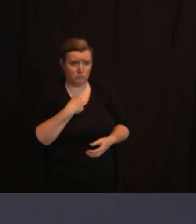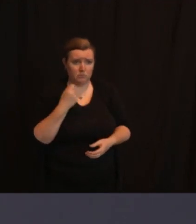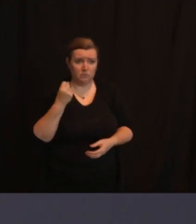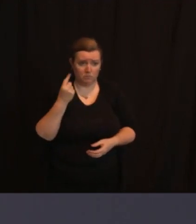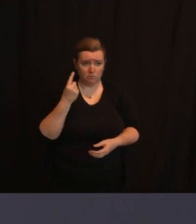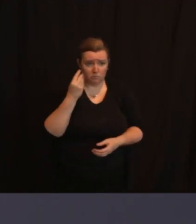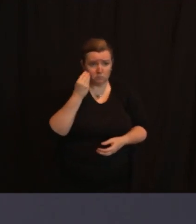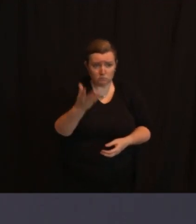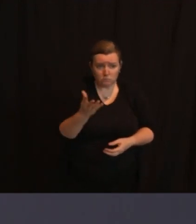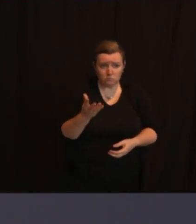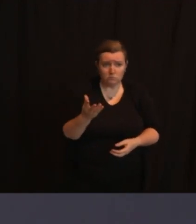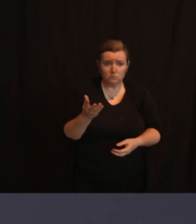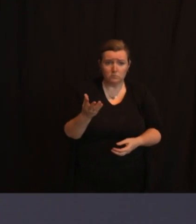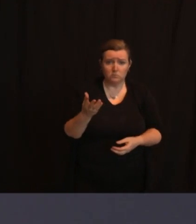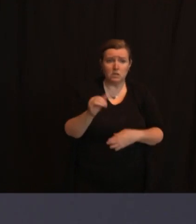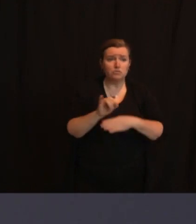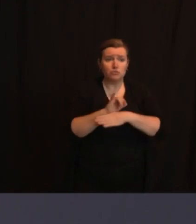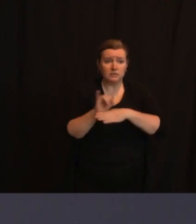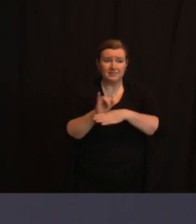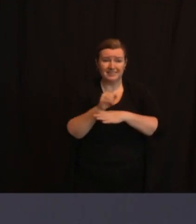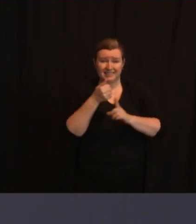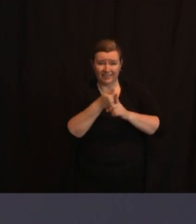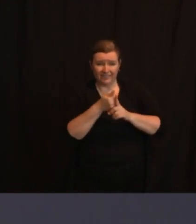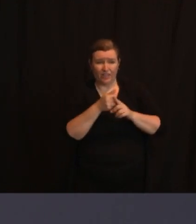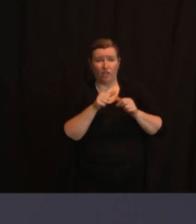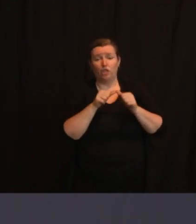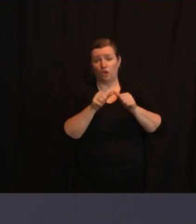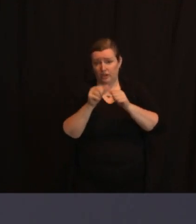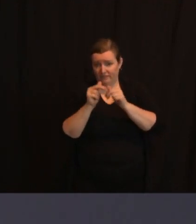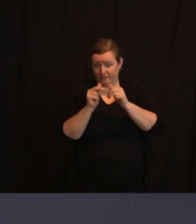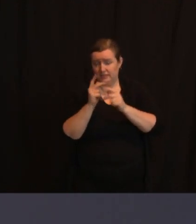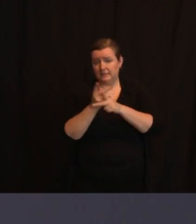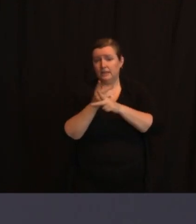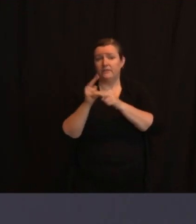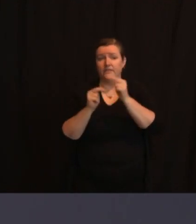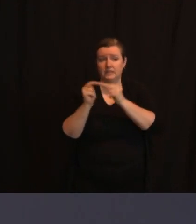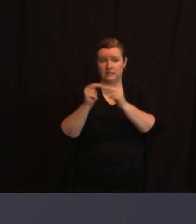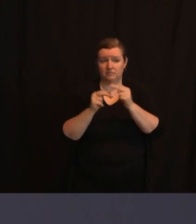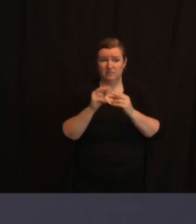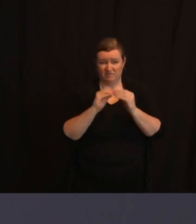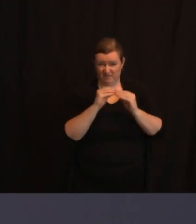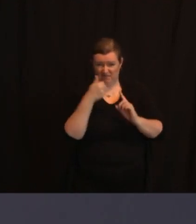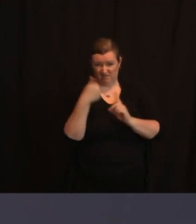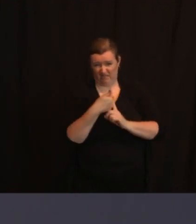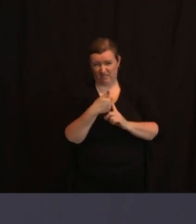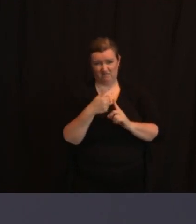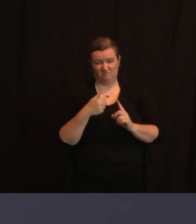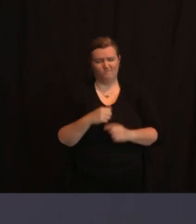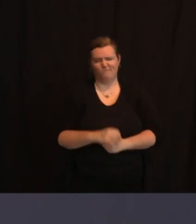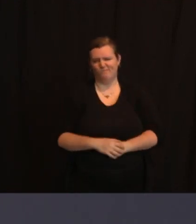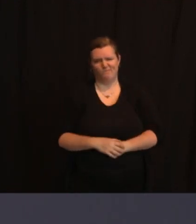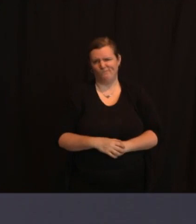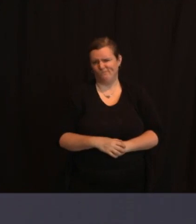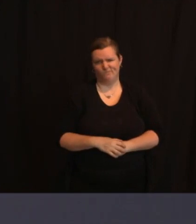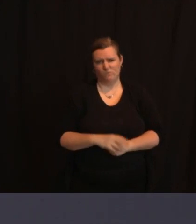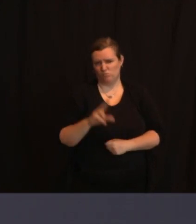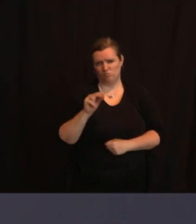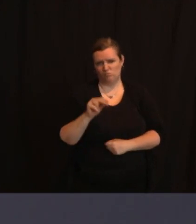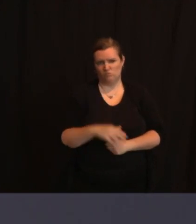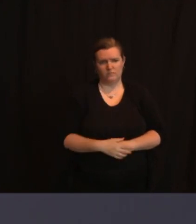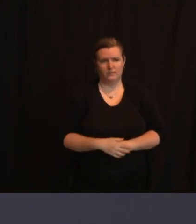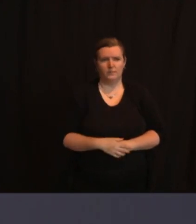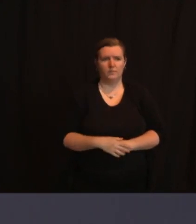need. If they had, they would have done it already. So that I want to be definitive and unambiguous on that, and change will be coming.